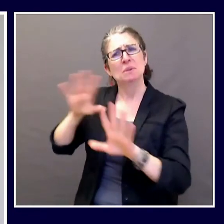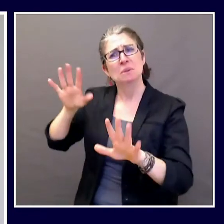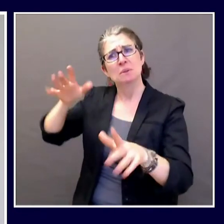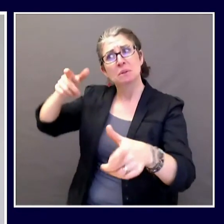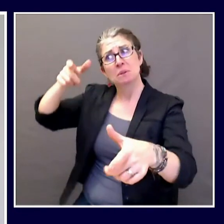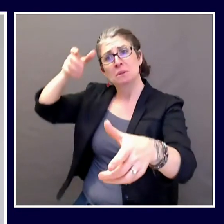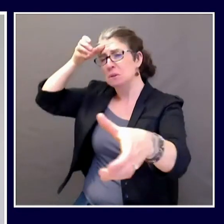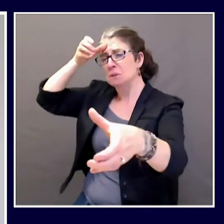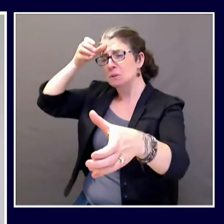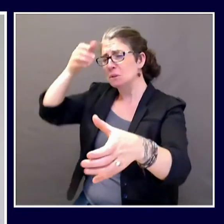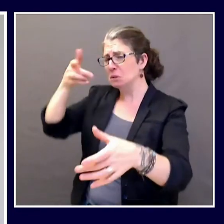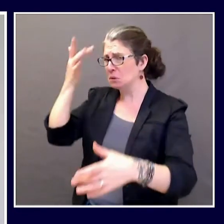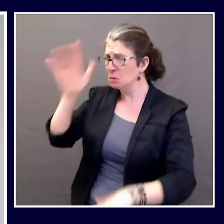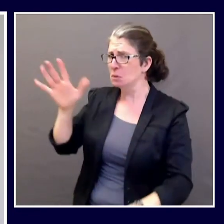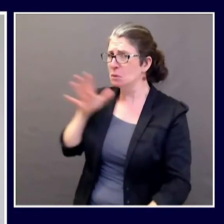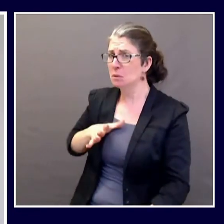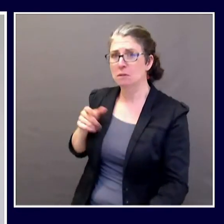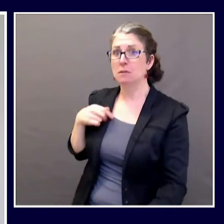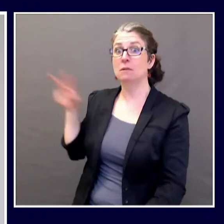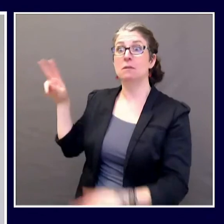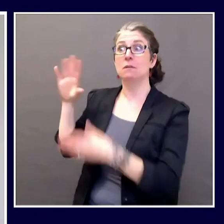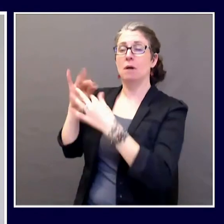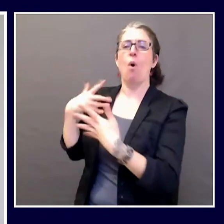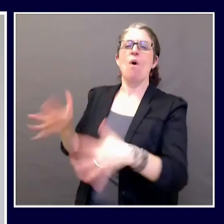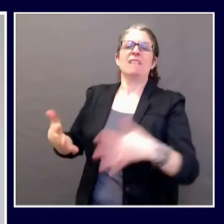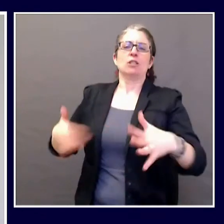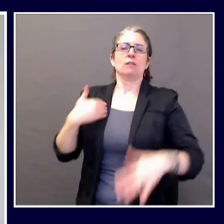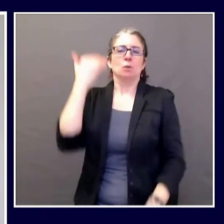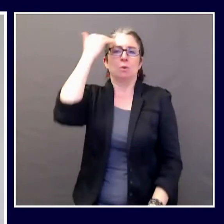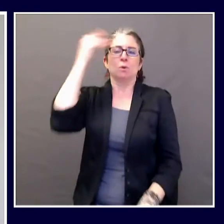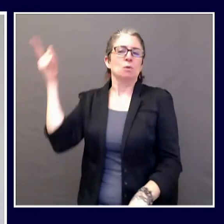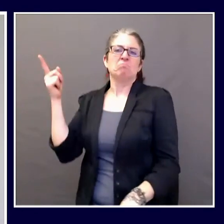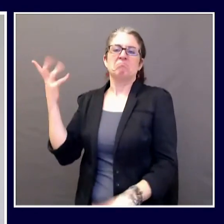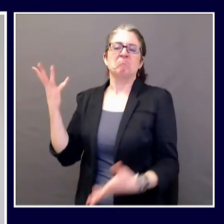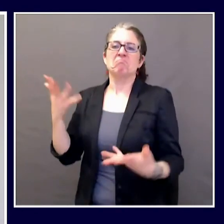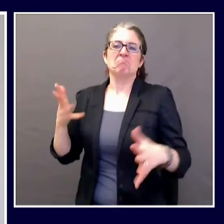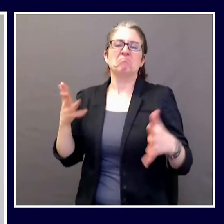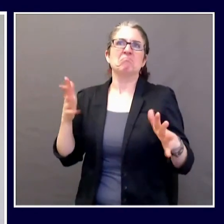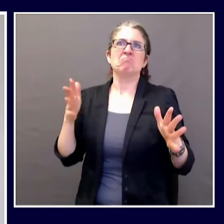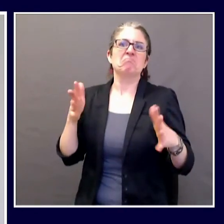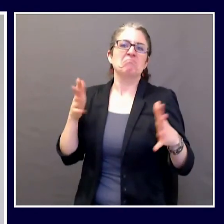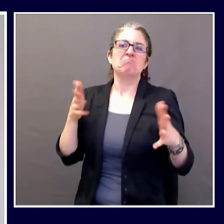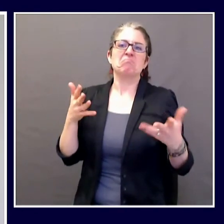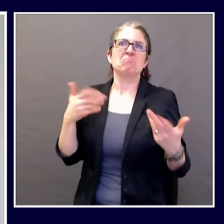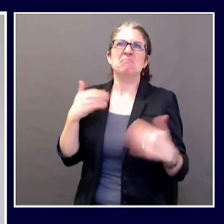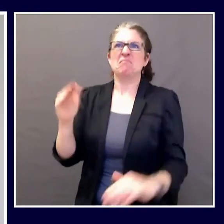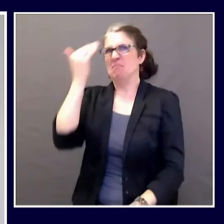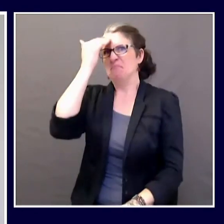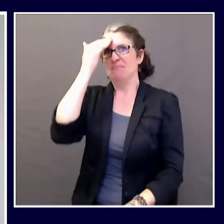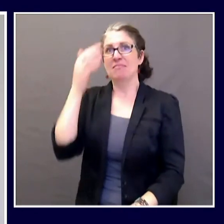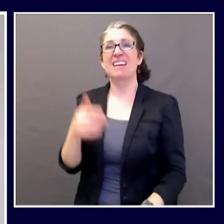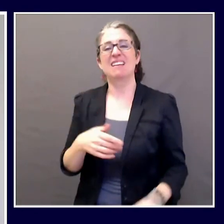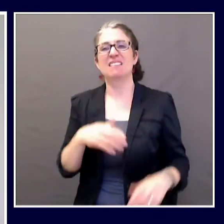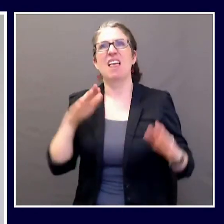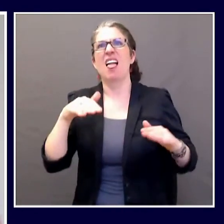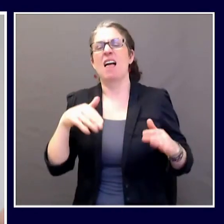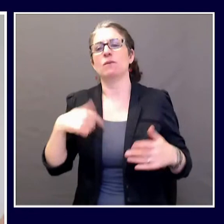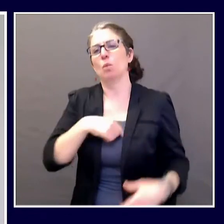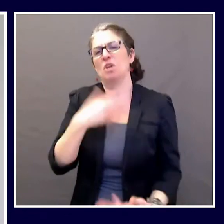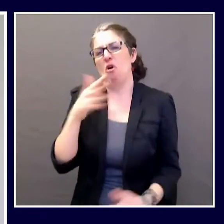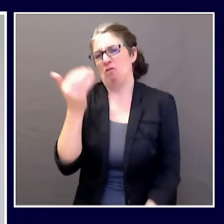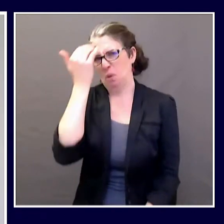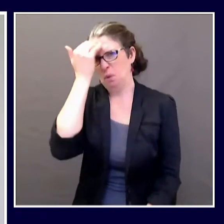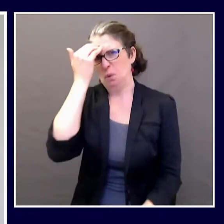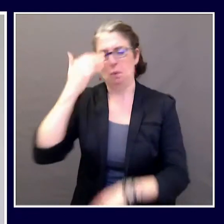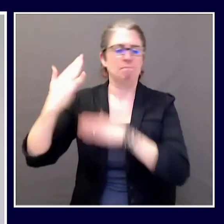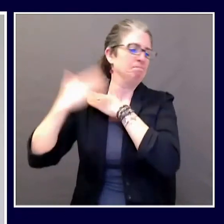was well before we even had our first case that we knew it was coming, and that's why we prepared. Yep. And mine came a little bit after